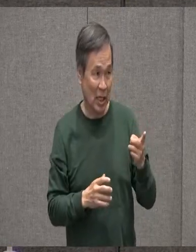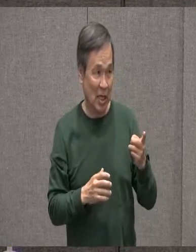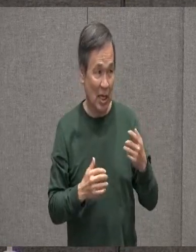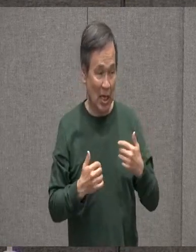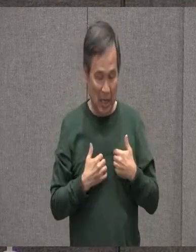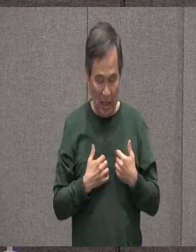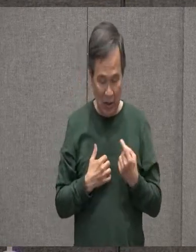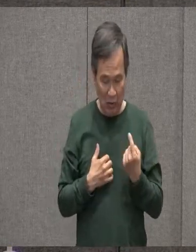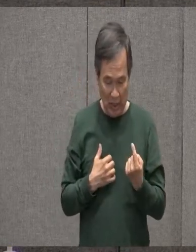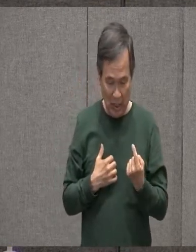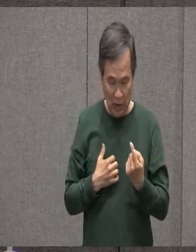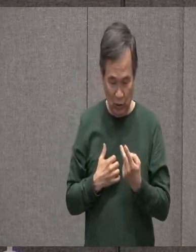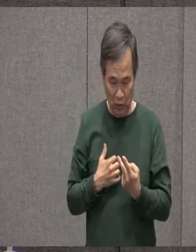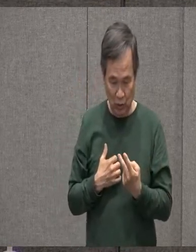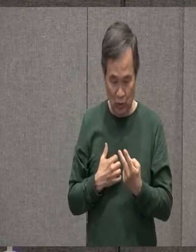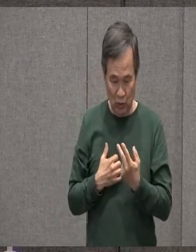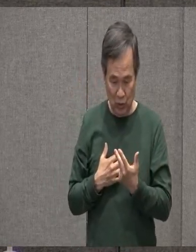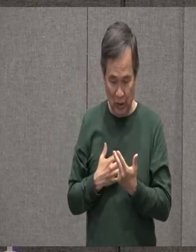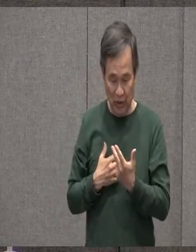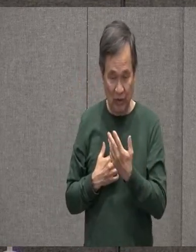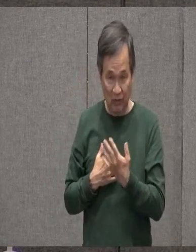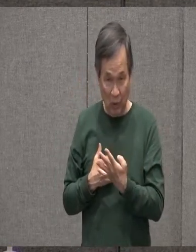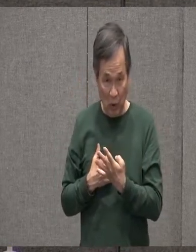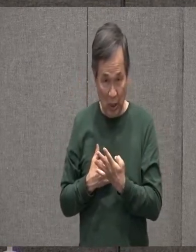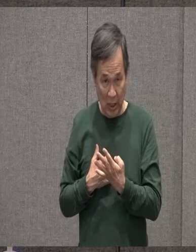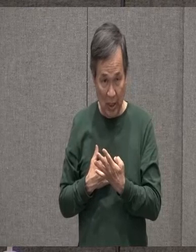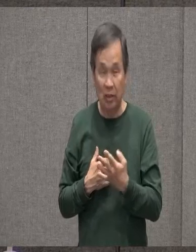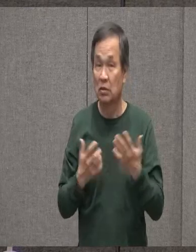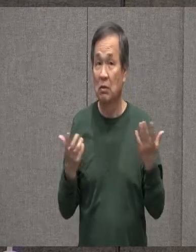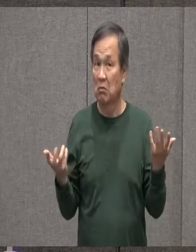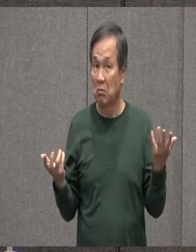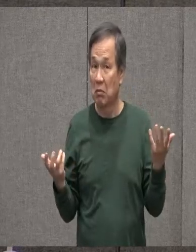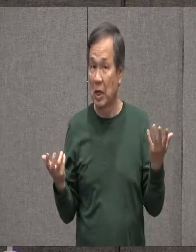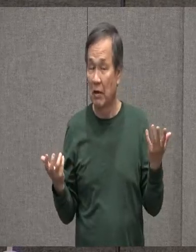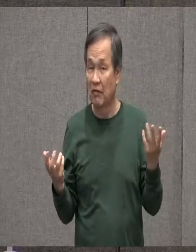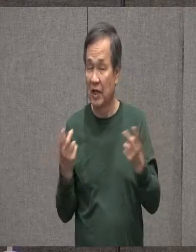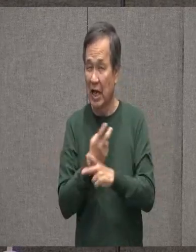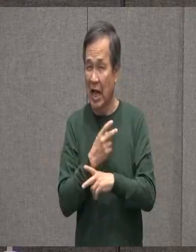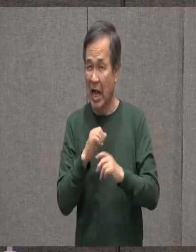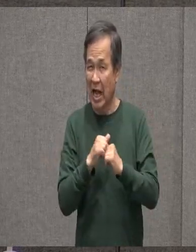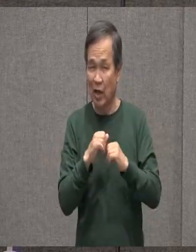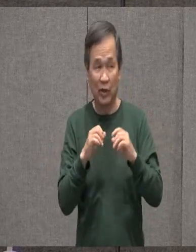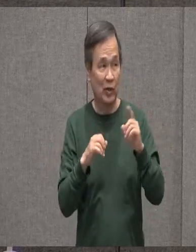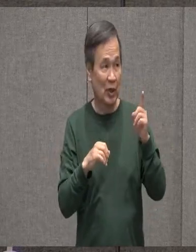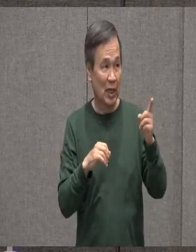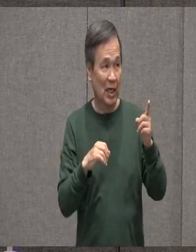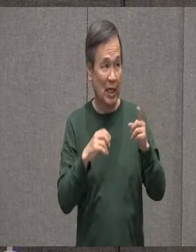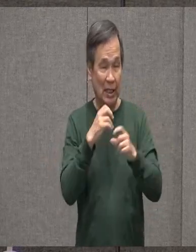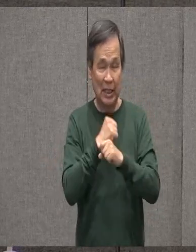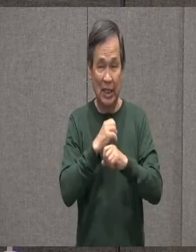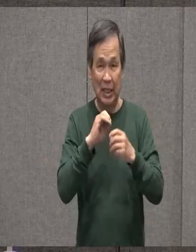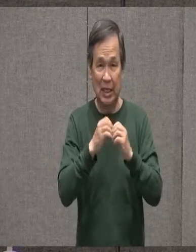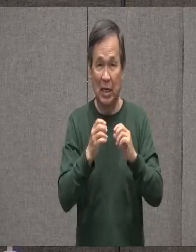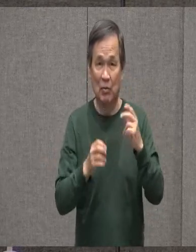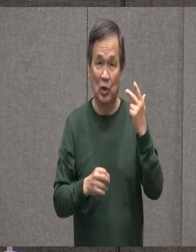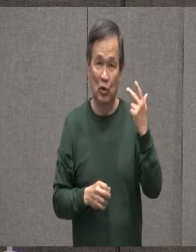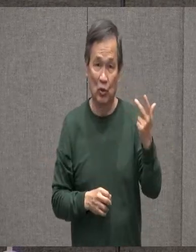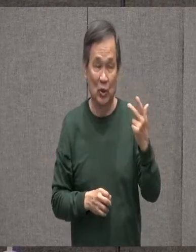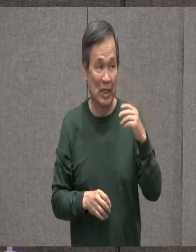certain color bands, like this one is going to be with a 3 and you see a minus sign there. The